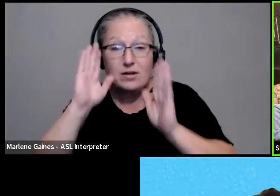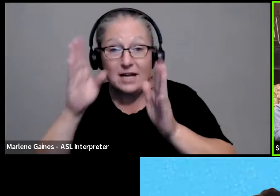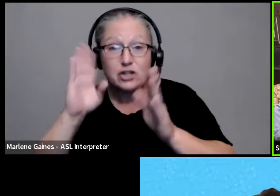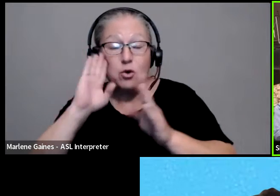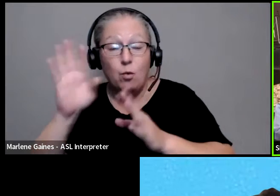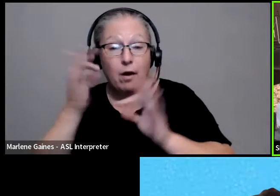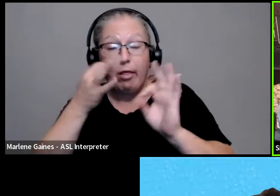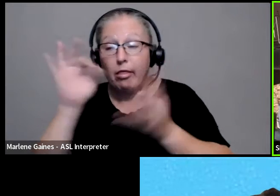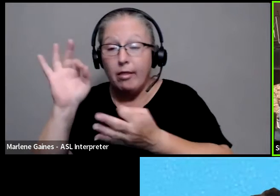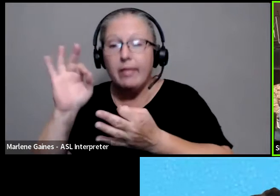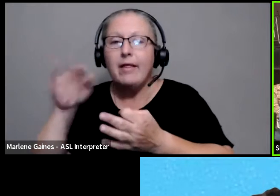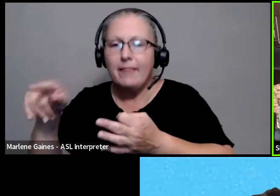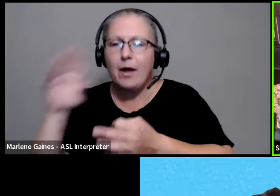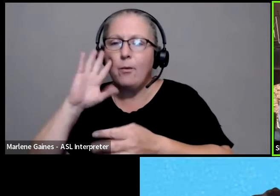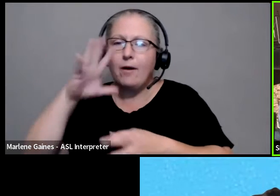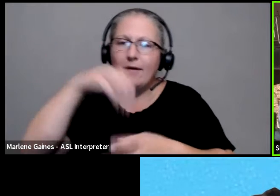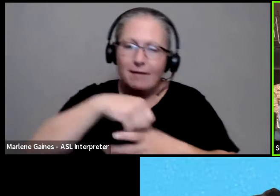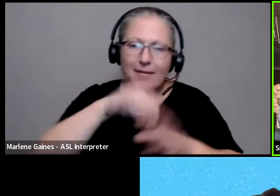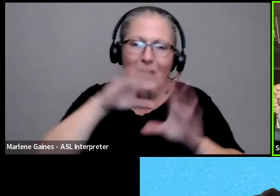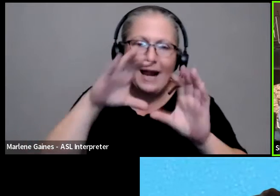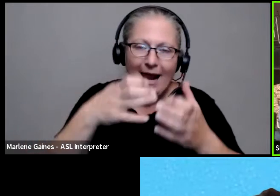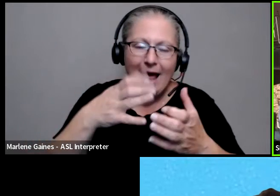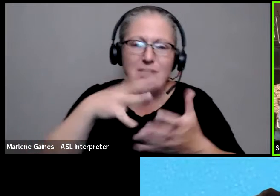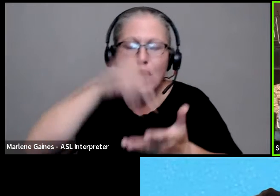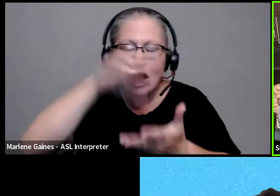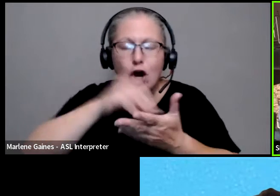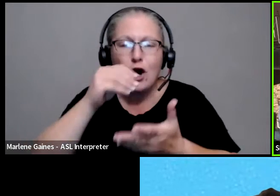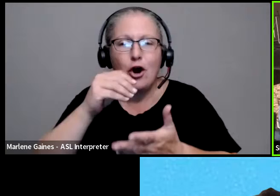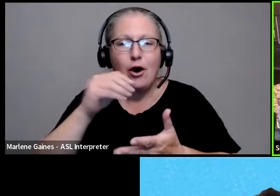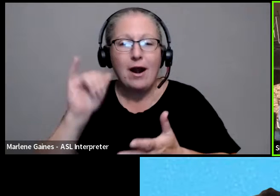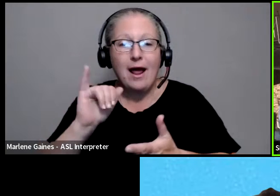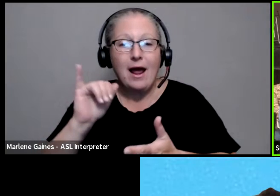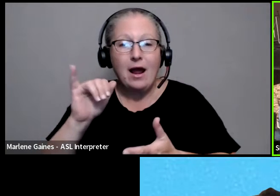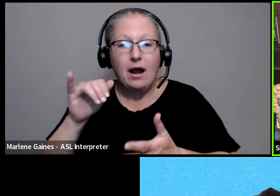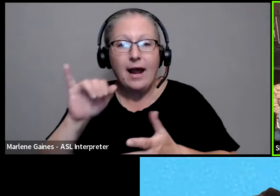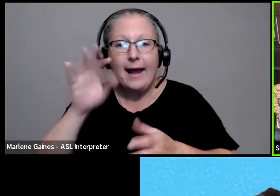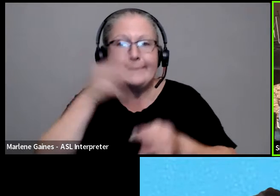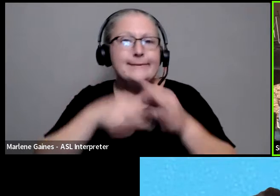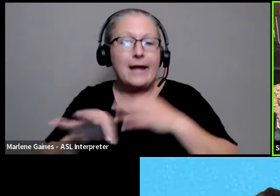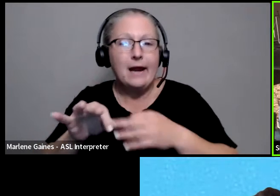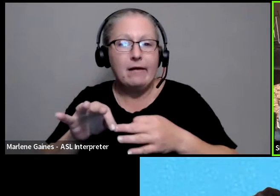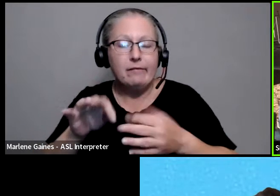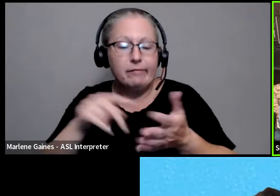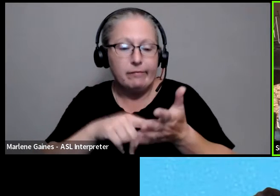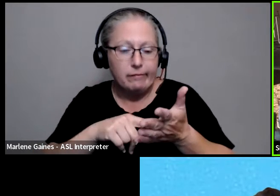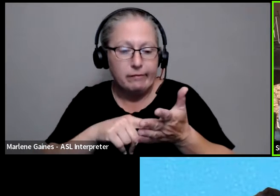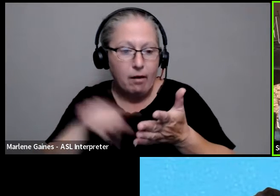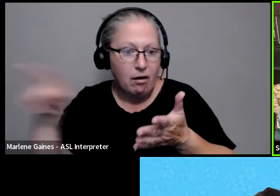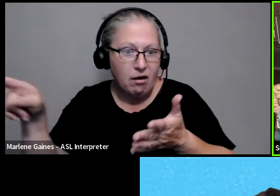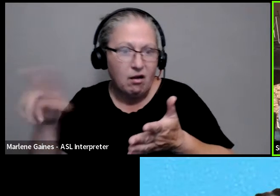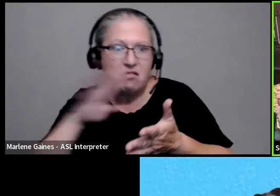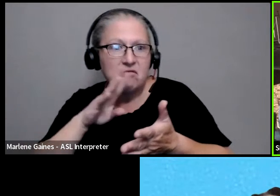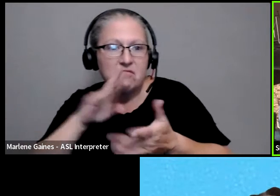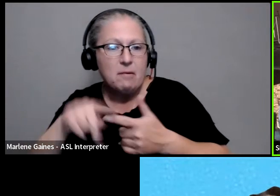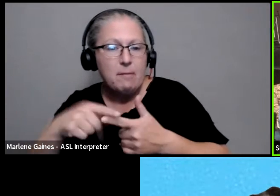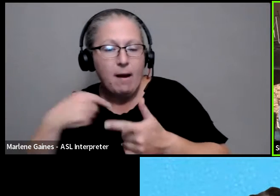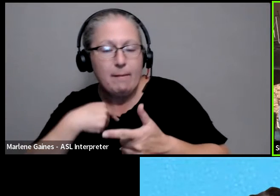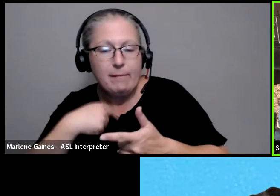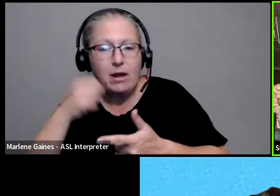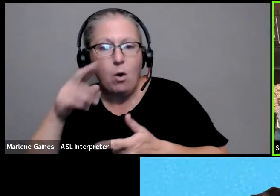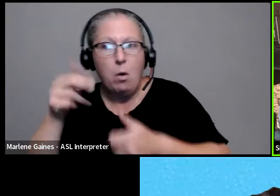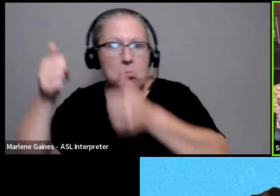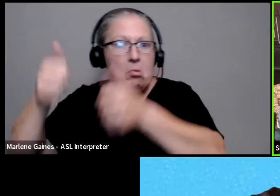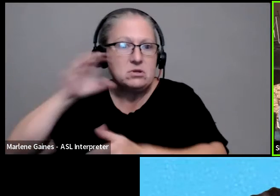and engaged in learning, that like, oh my gosh, like, this person, said this about me or posted